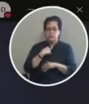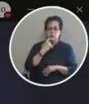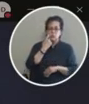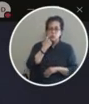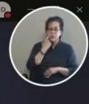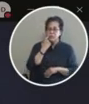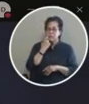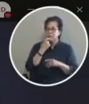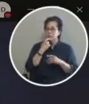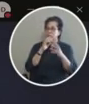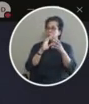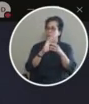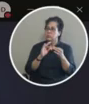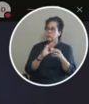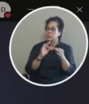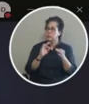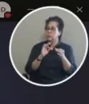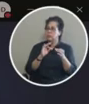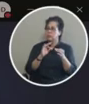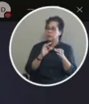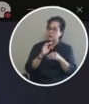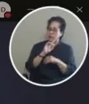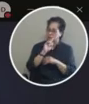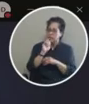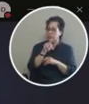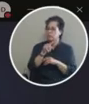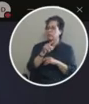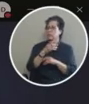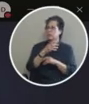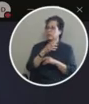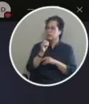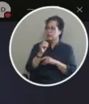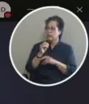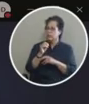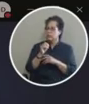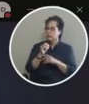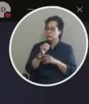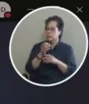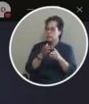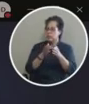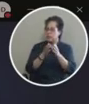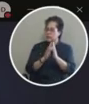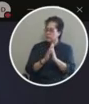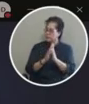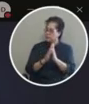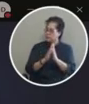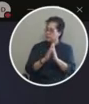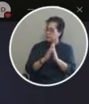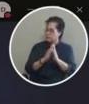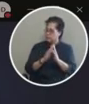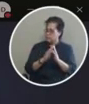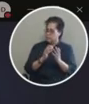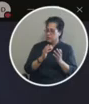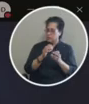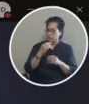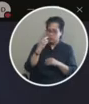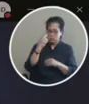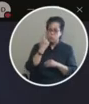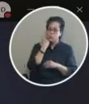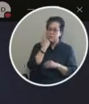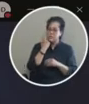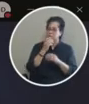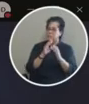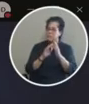make a statement and then, of course, a question I've been waiting to ask pretty much all day. Recently, with the developments